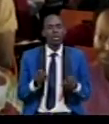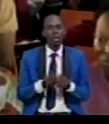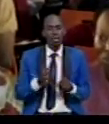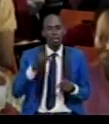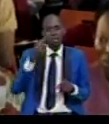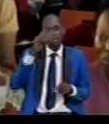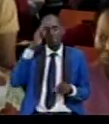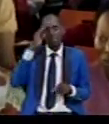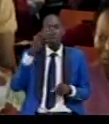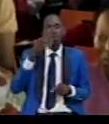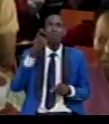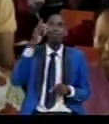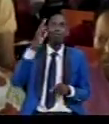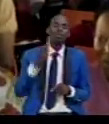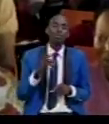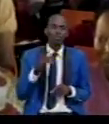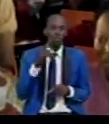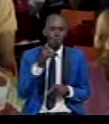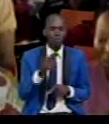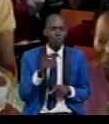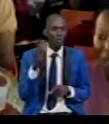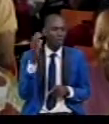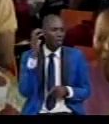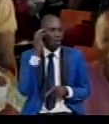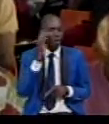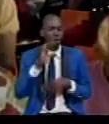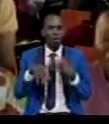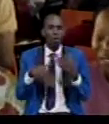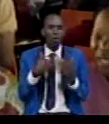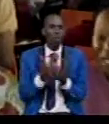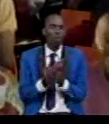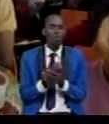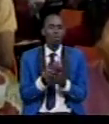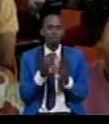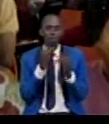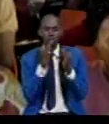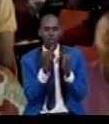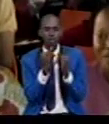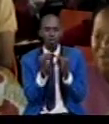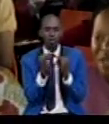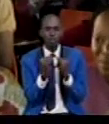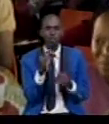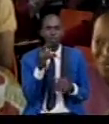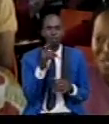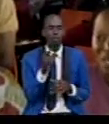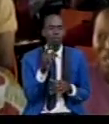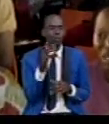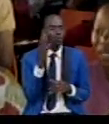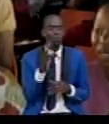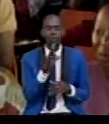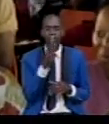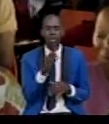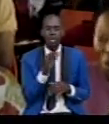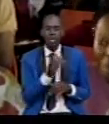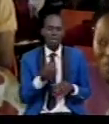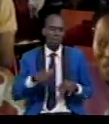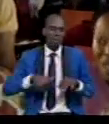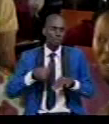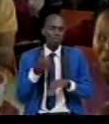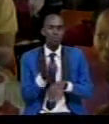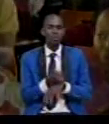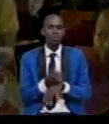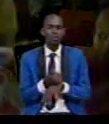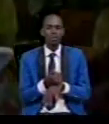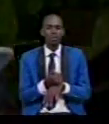you listen to all instruction, there will be a confirmation upon their lives, upon your